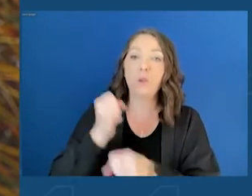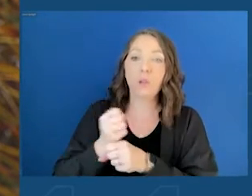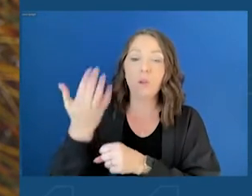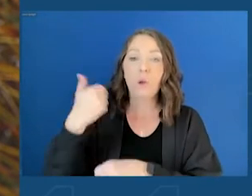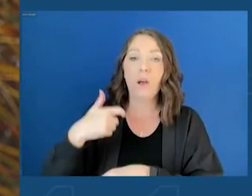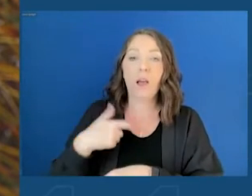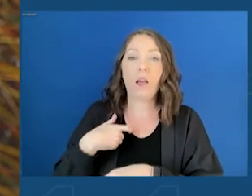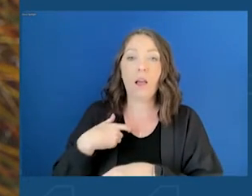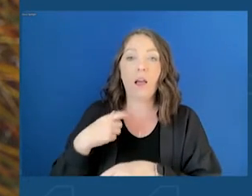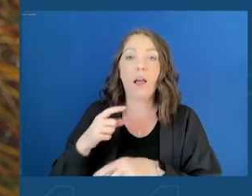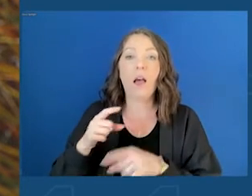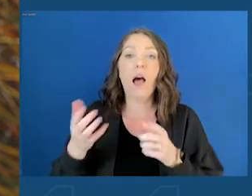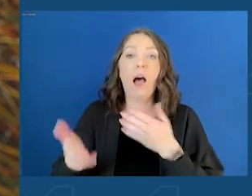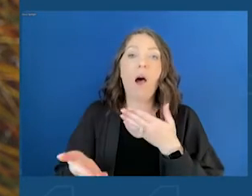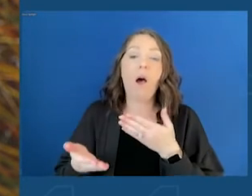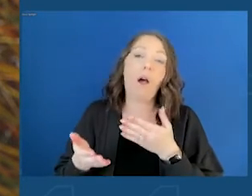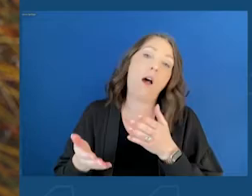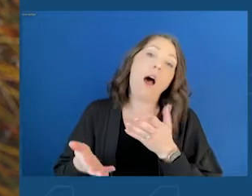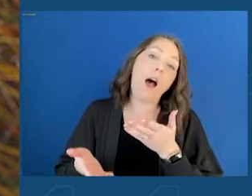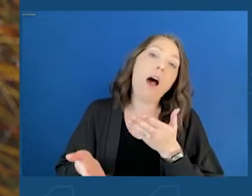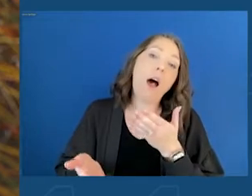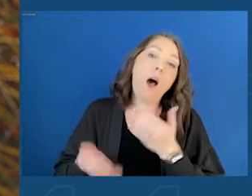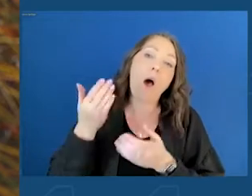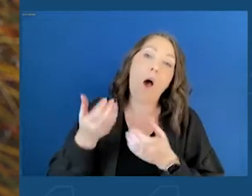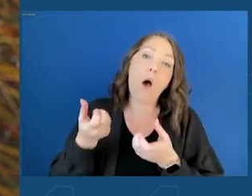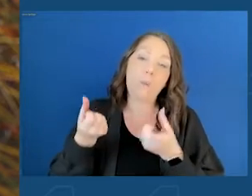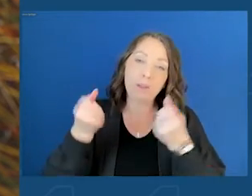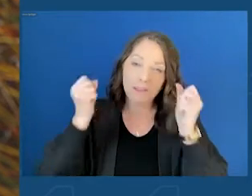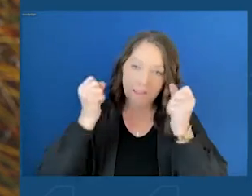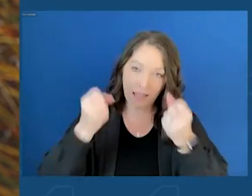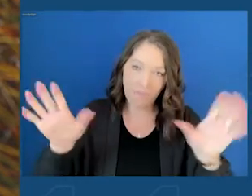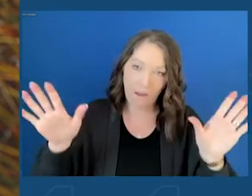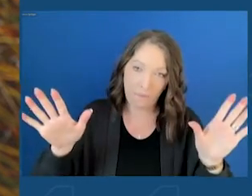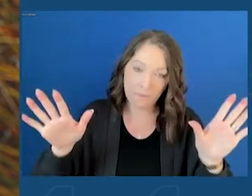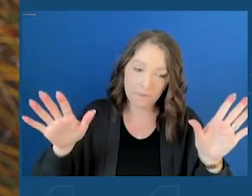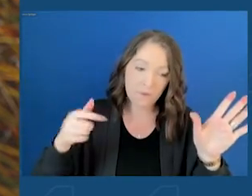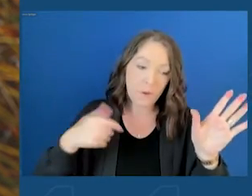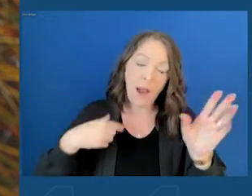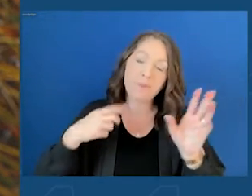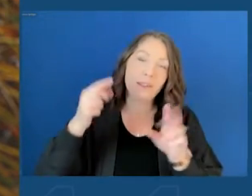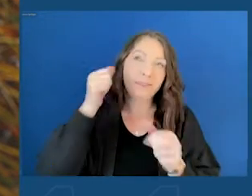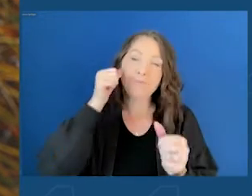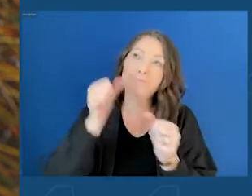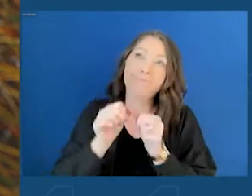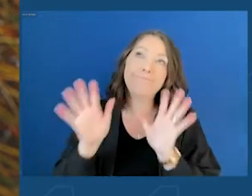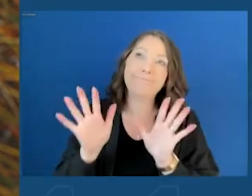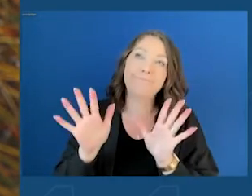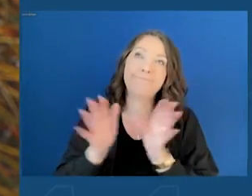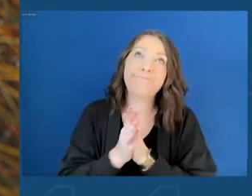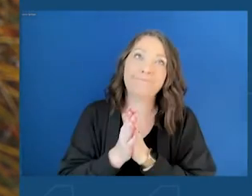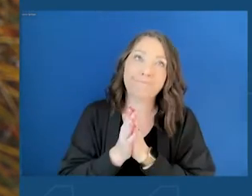Marvin Mayfield told me I couldn't afford to do that. So today, I'm just remembering him a lot.